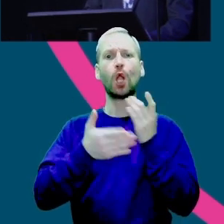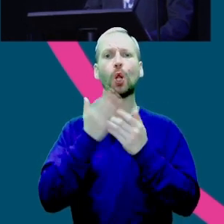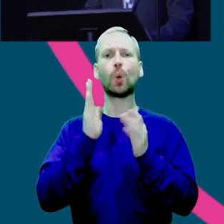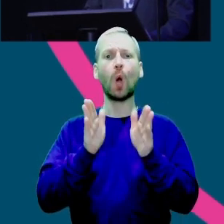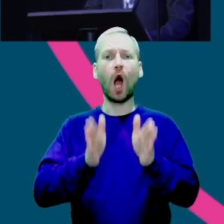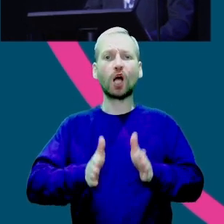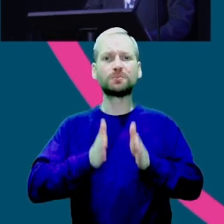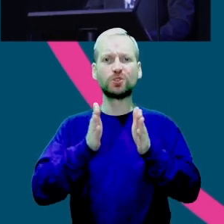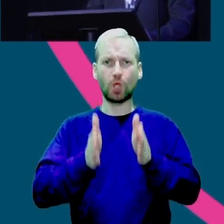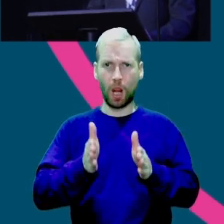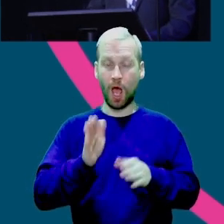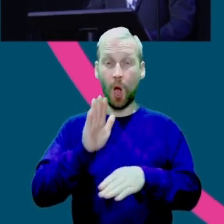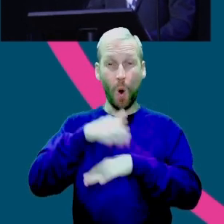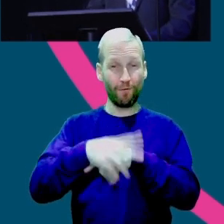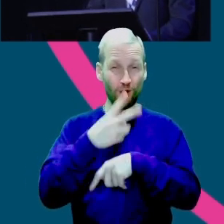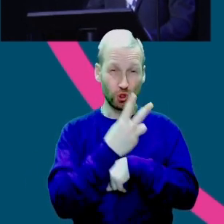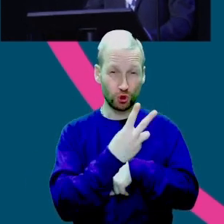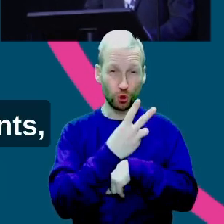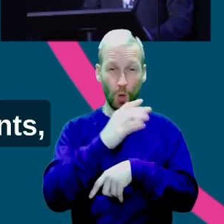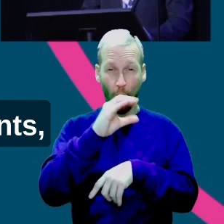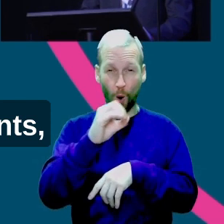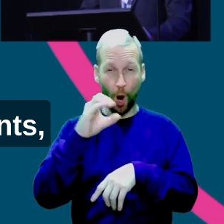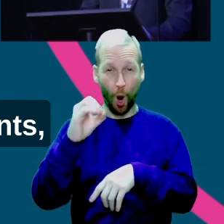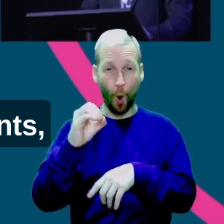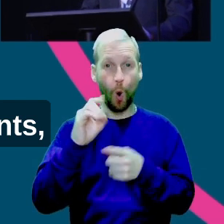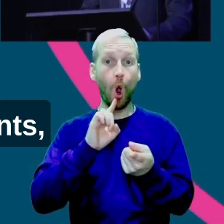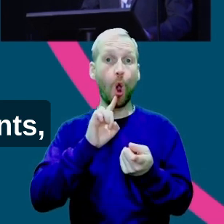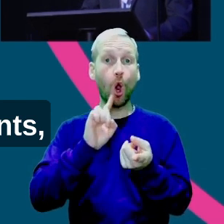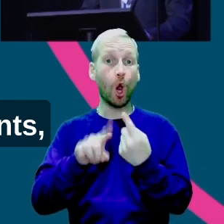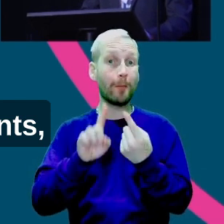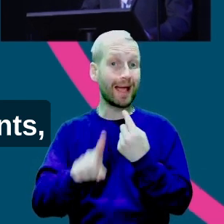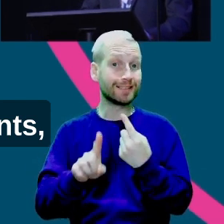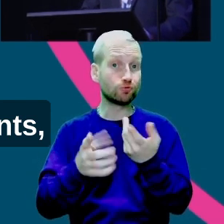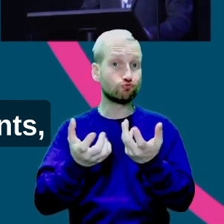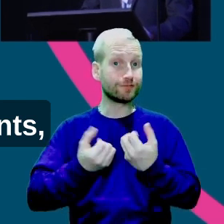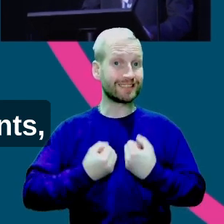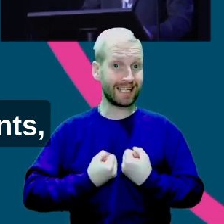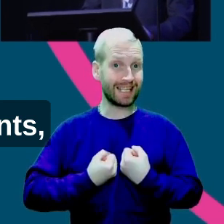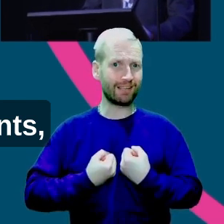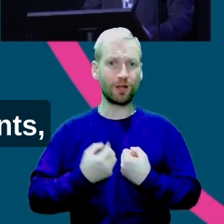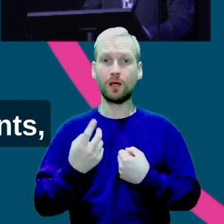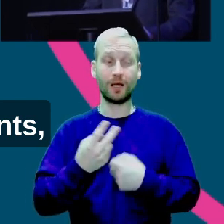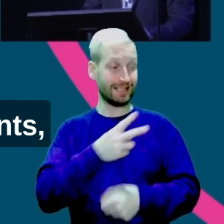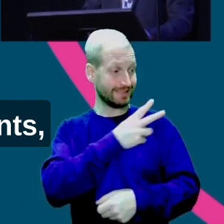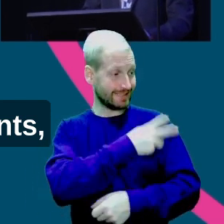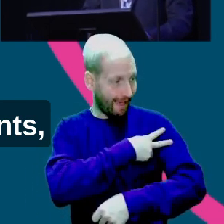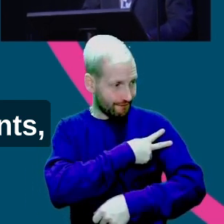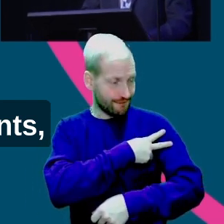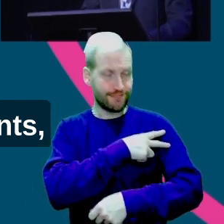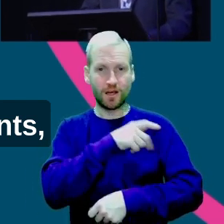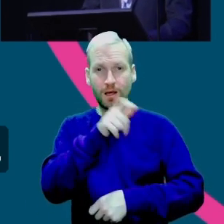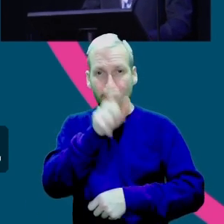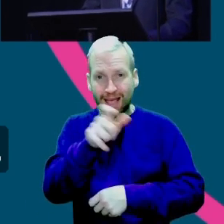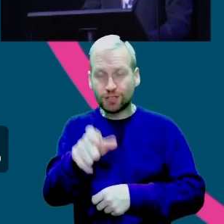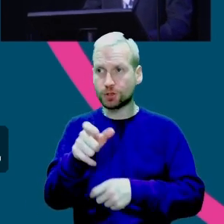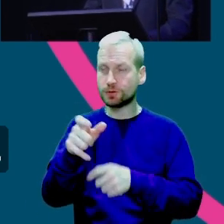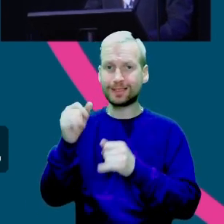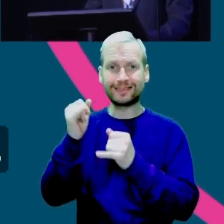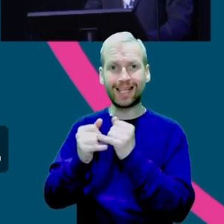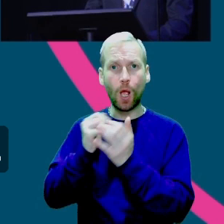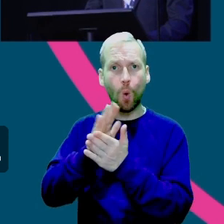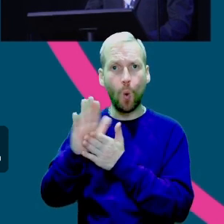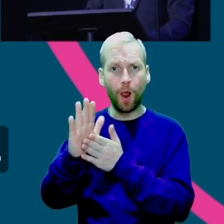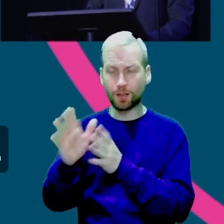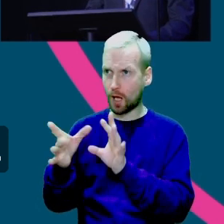think we received over 200 individual comments back from individuals, both staff, patients, stakeholders, anybody